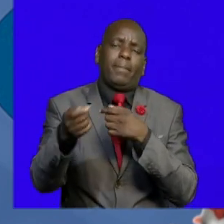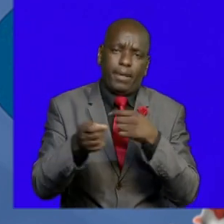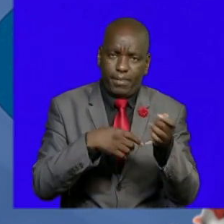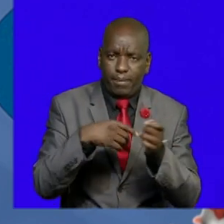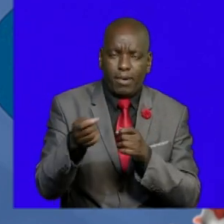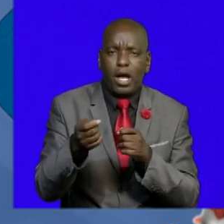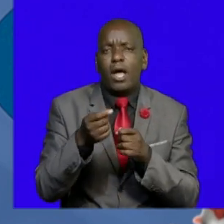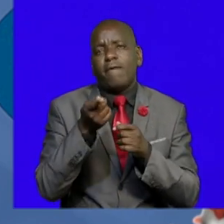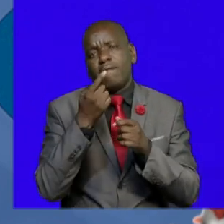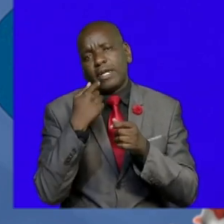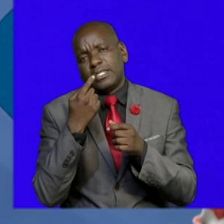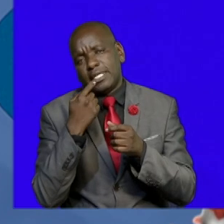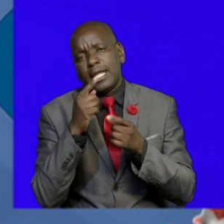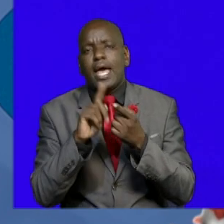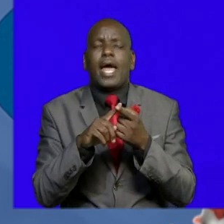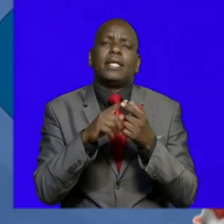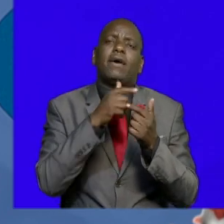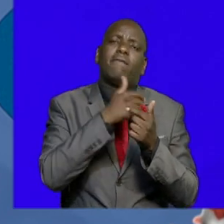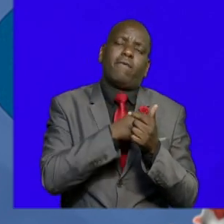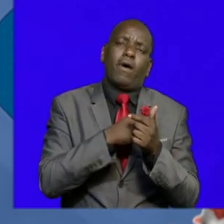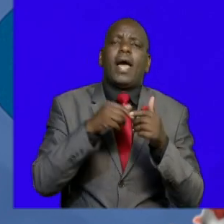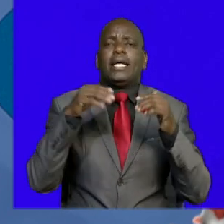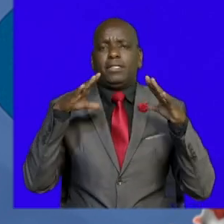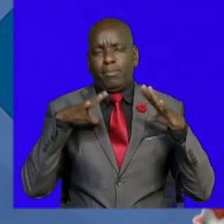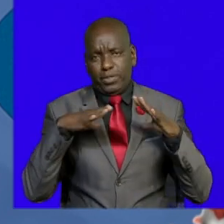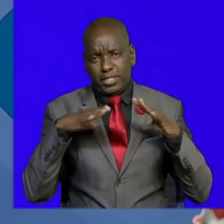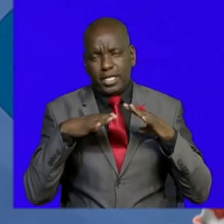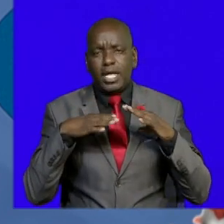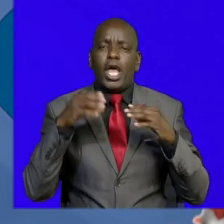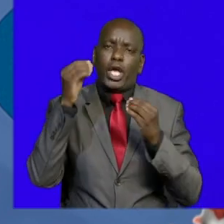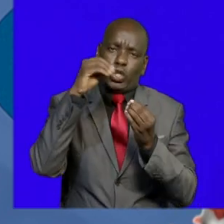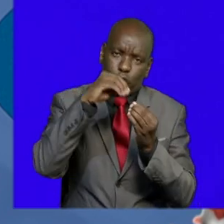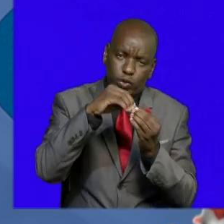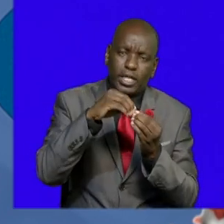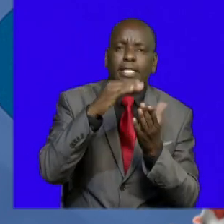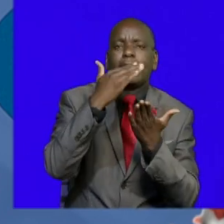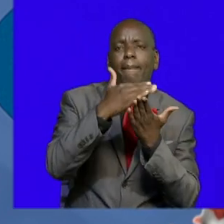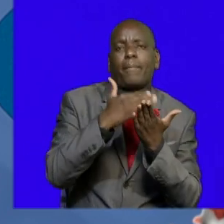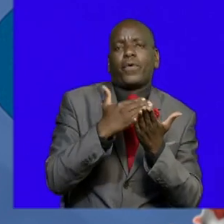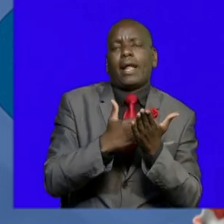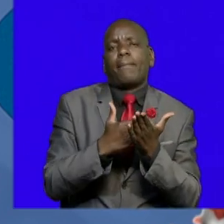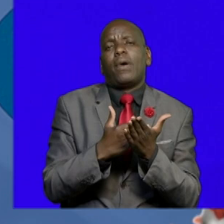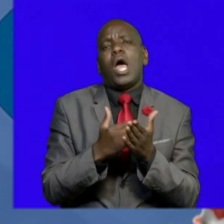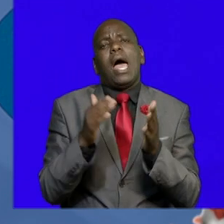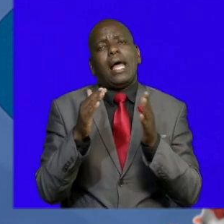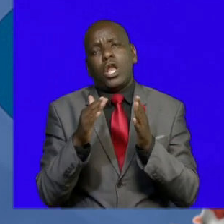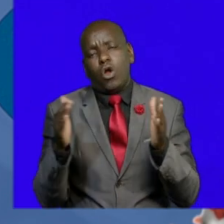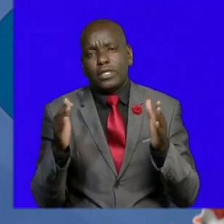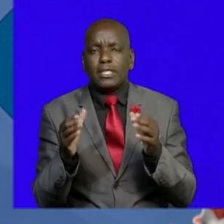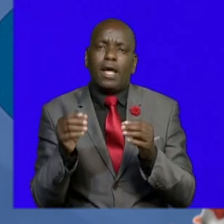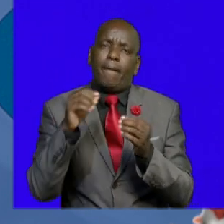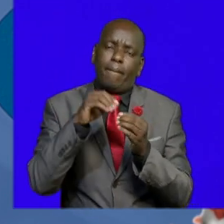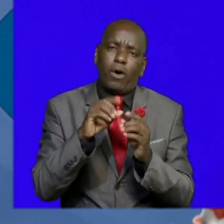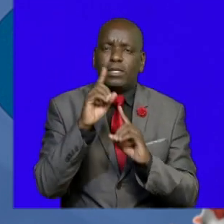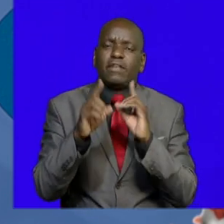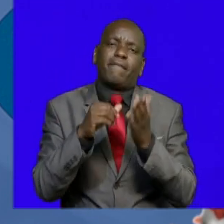deployment of vaccine is another very important strategy included in our framework. A lot has already gone into this,